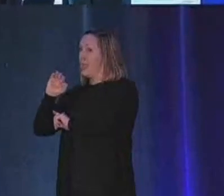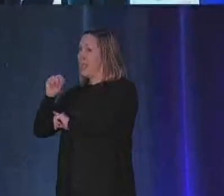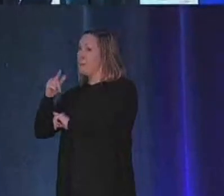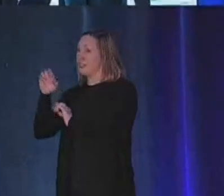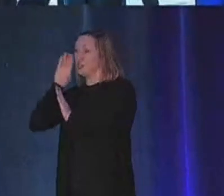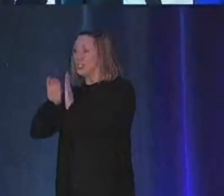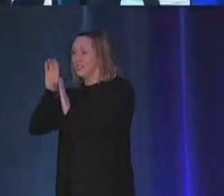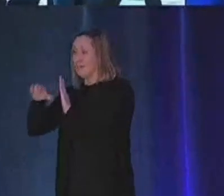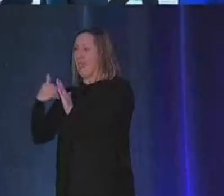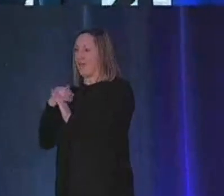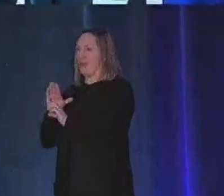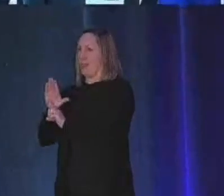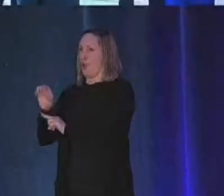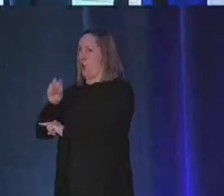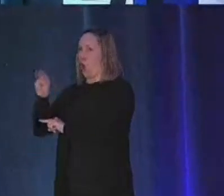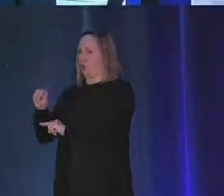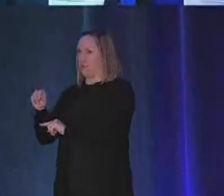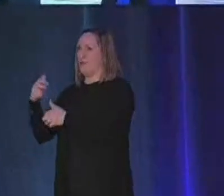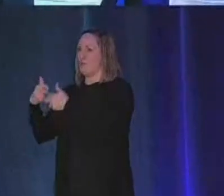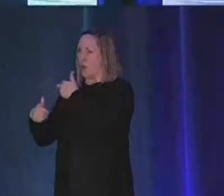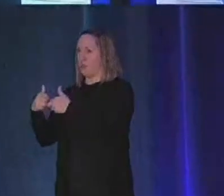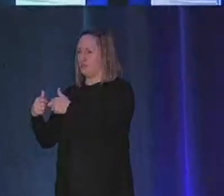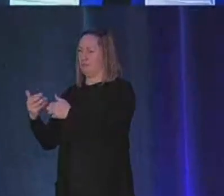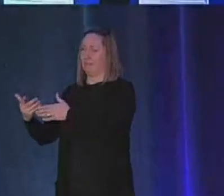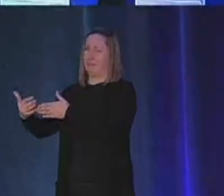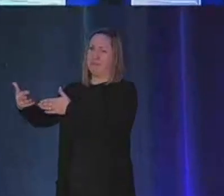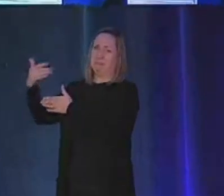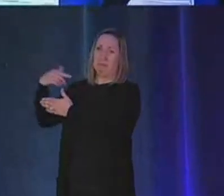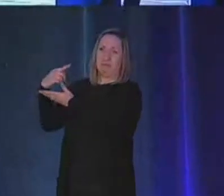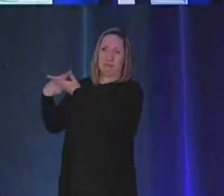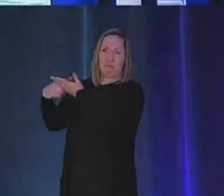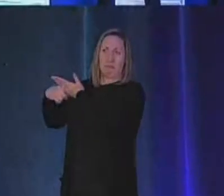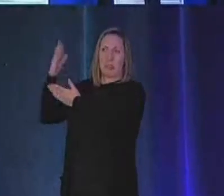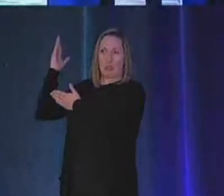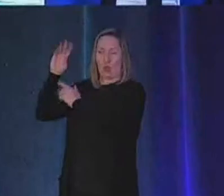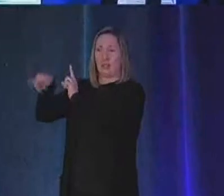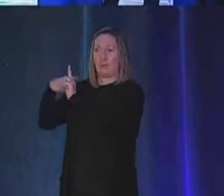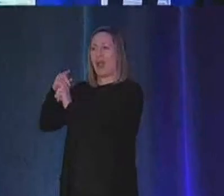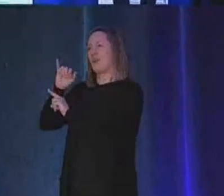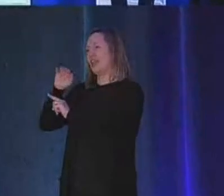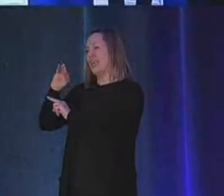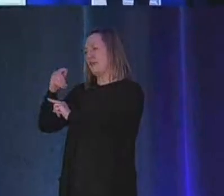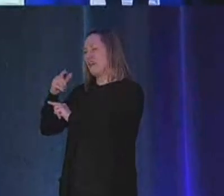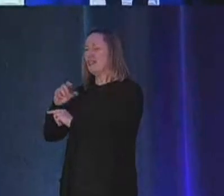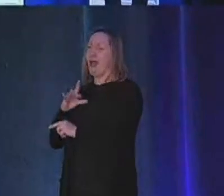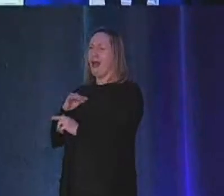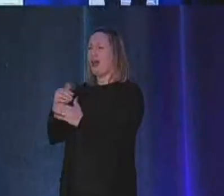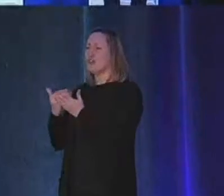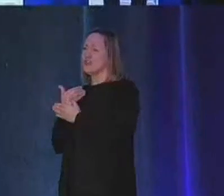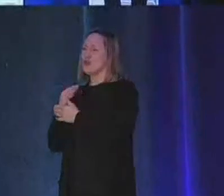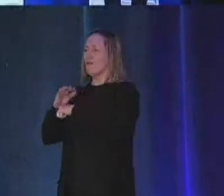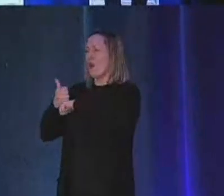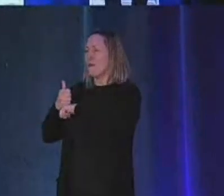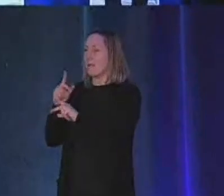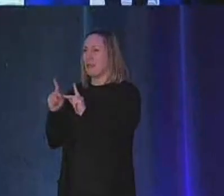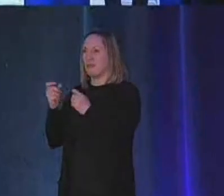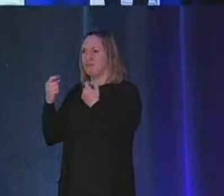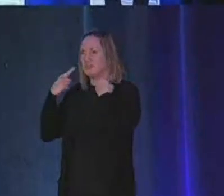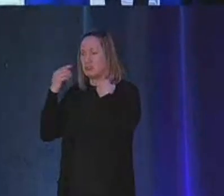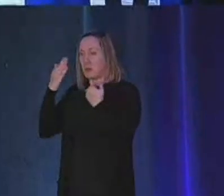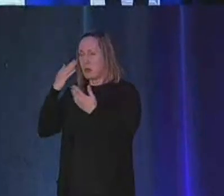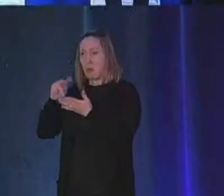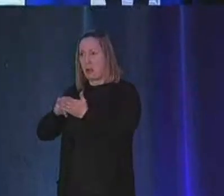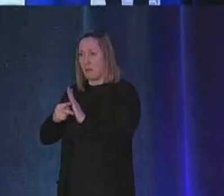problem. Years ago, I gave a talk about images, and I was like, oh man, you know, images, new formats, and people didn't really know what I was talking